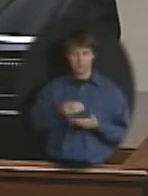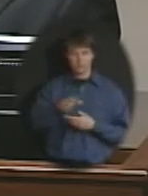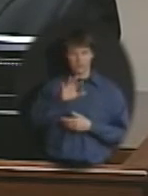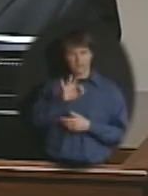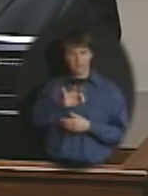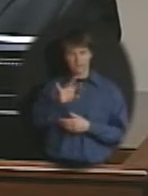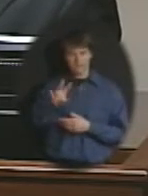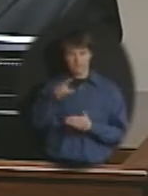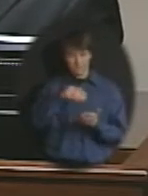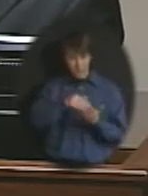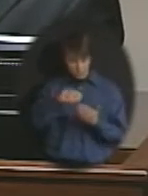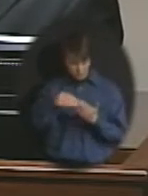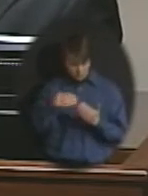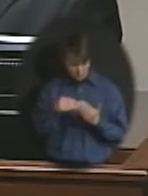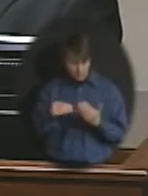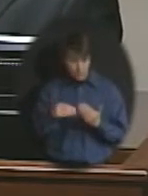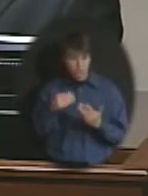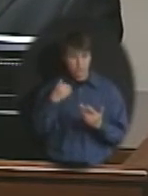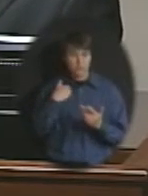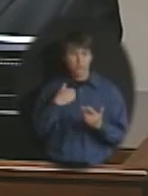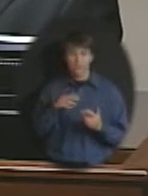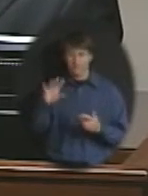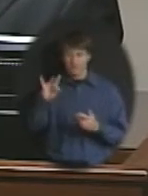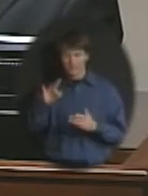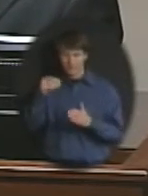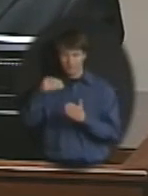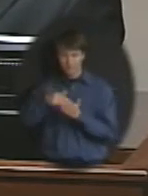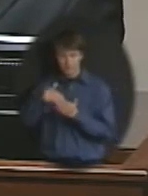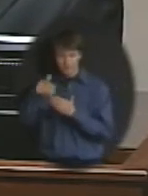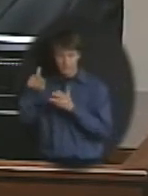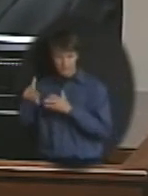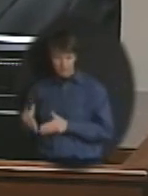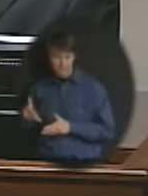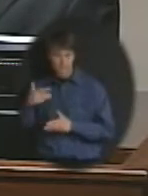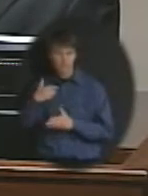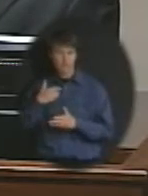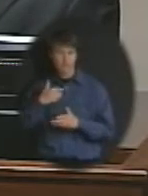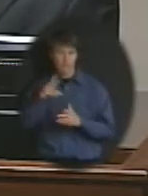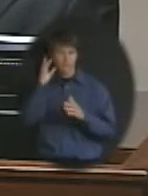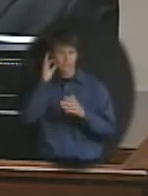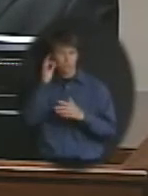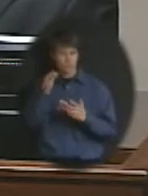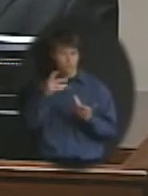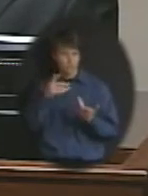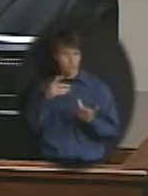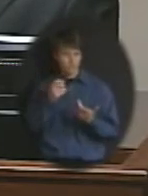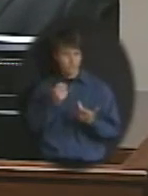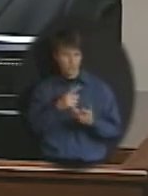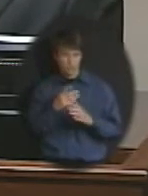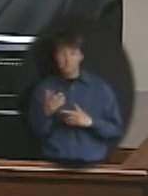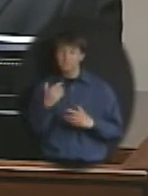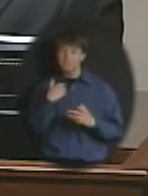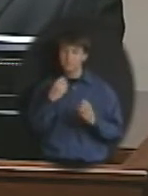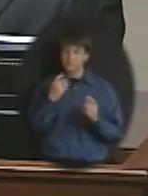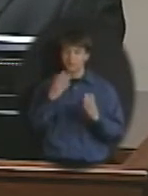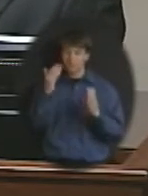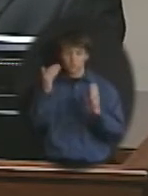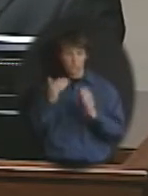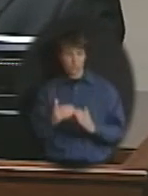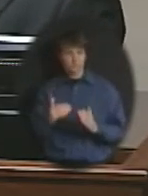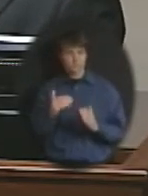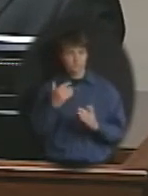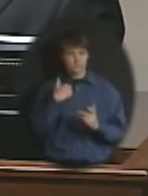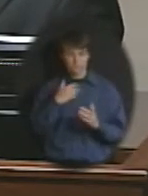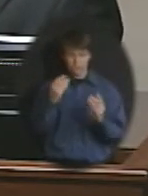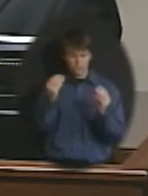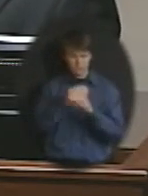completed projects. We have pending of $18 million, and we have future of $11.1. All of you good mathematicians up there, if you